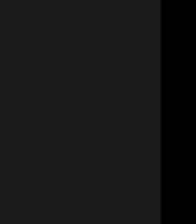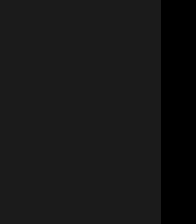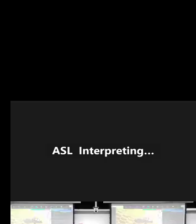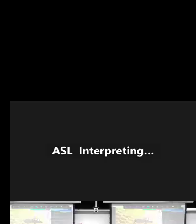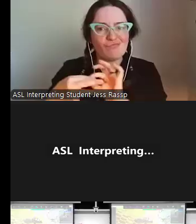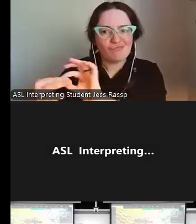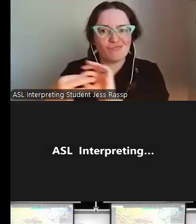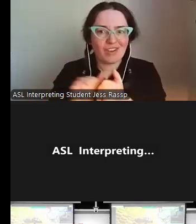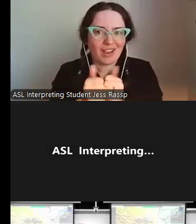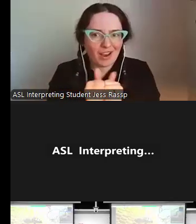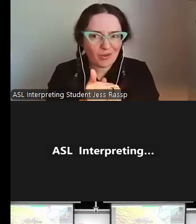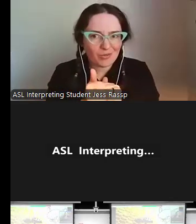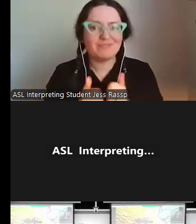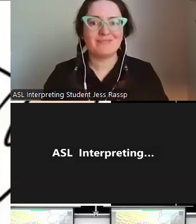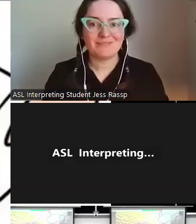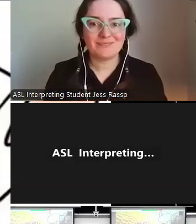I